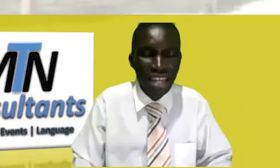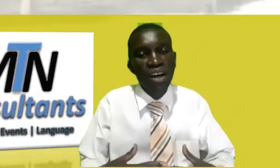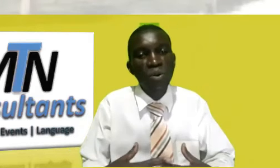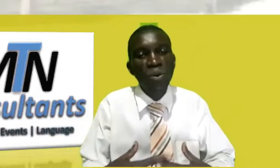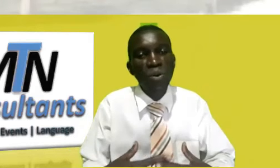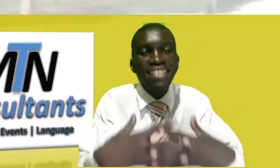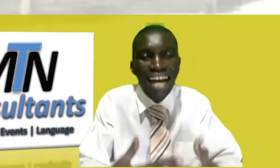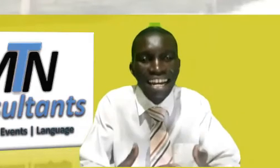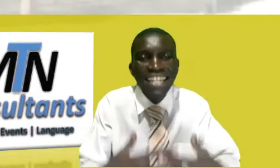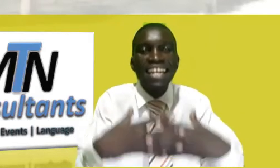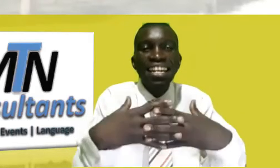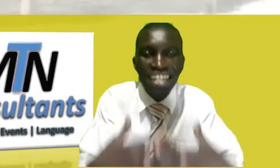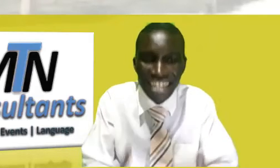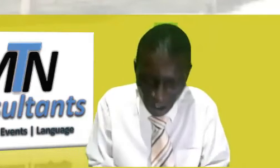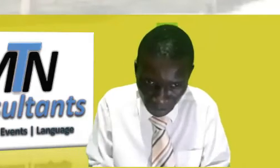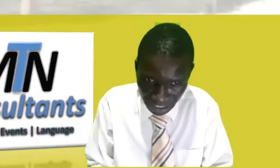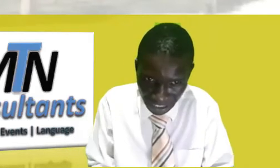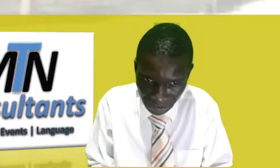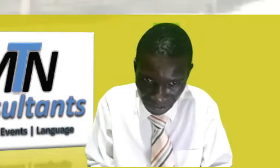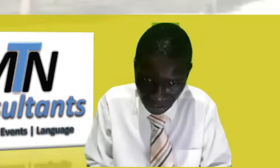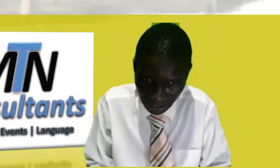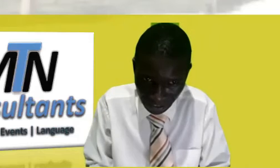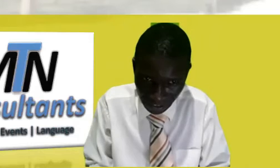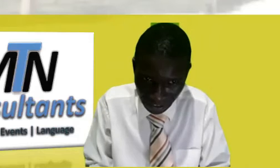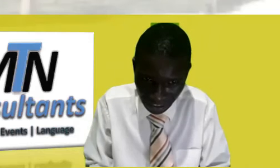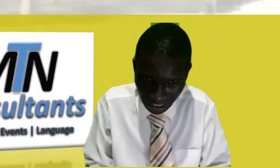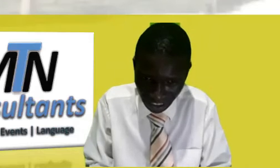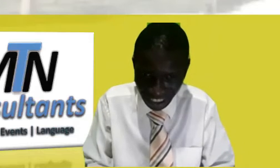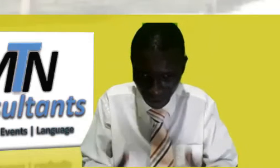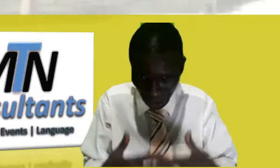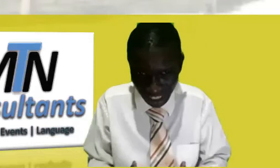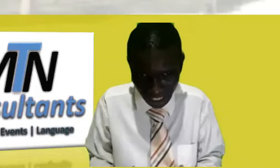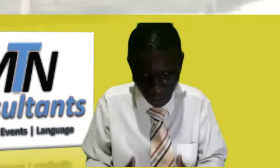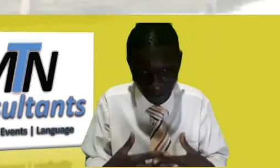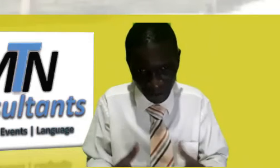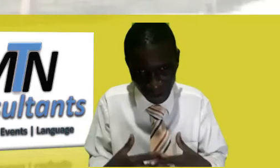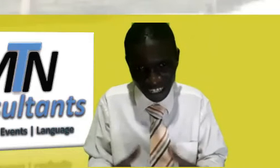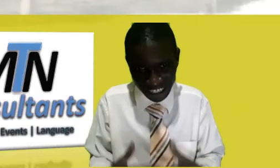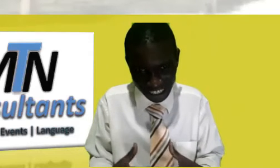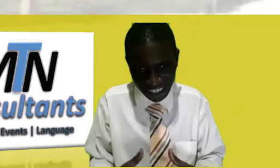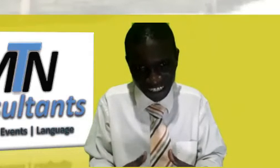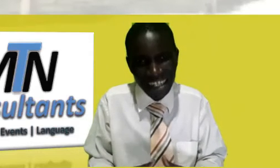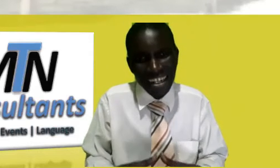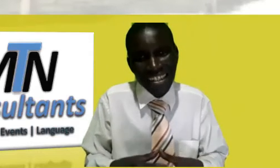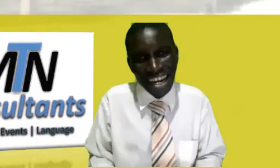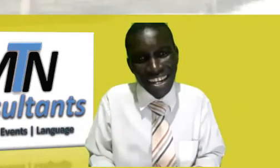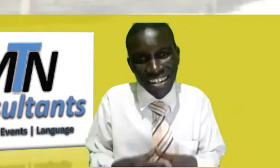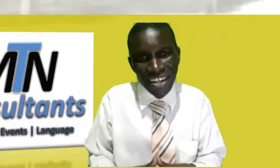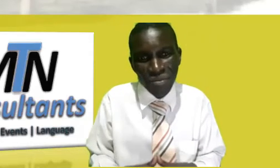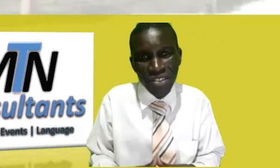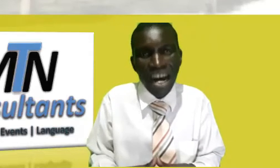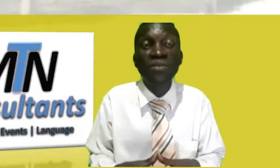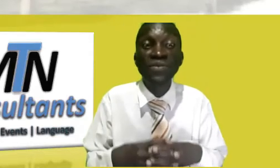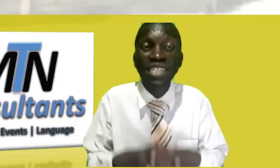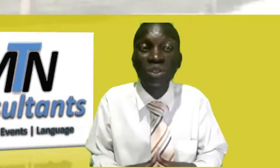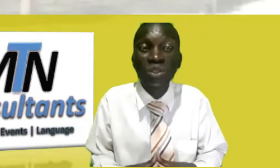are called sign names. This is one thing that you have to understand. Sign